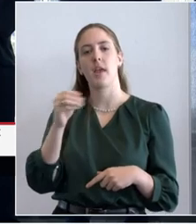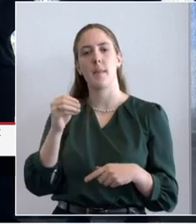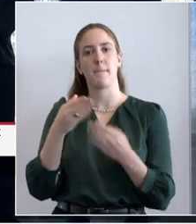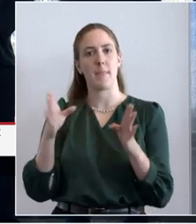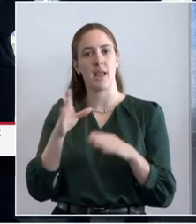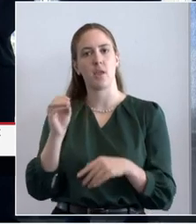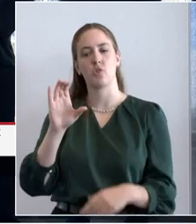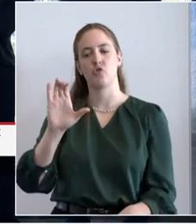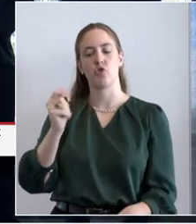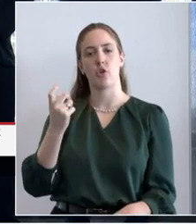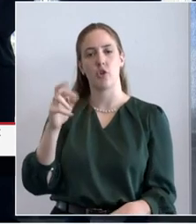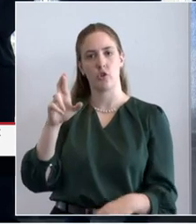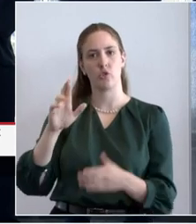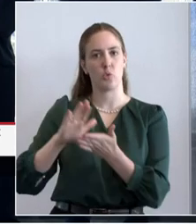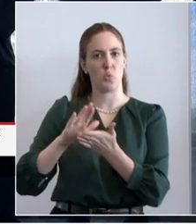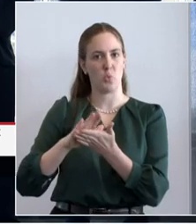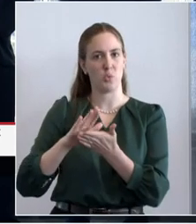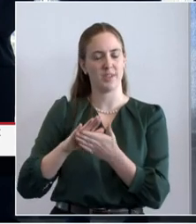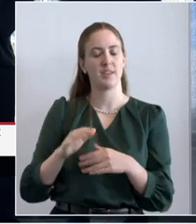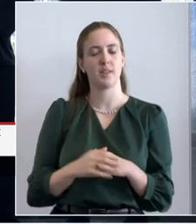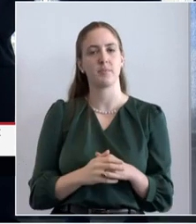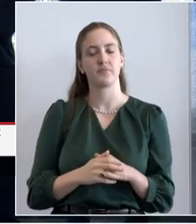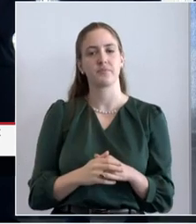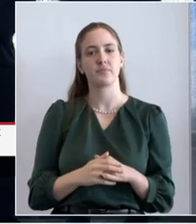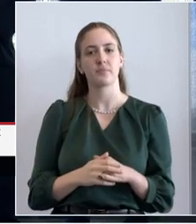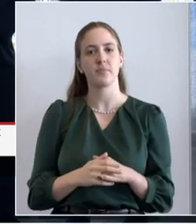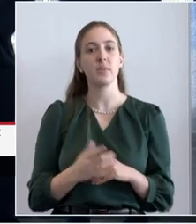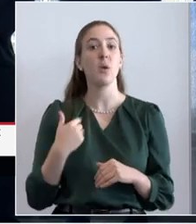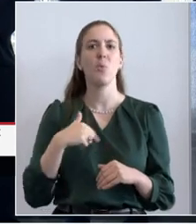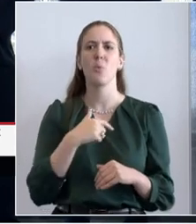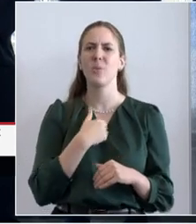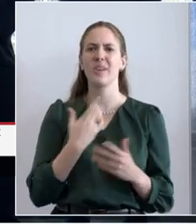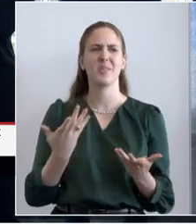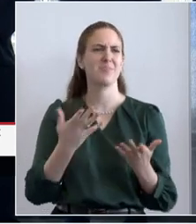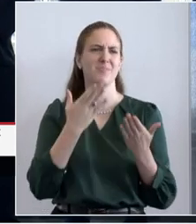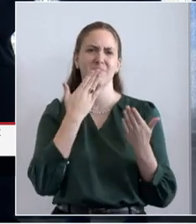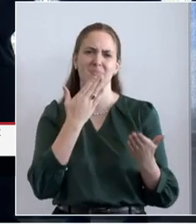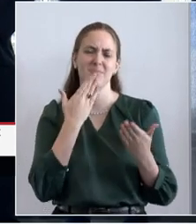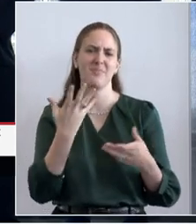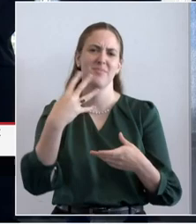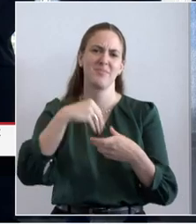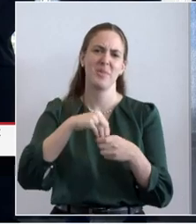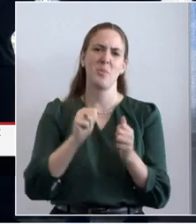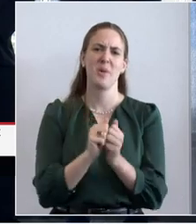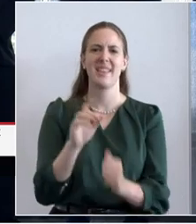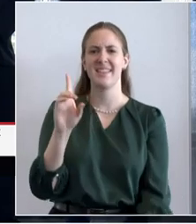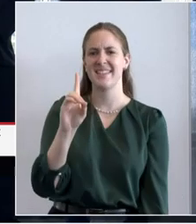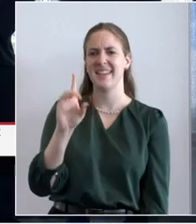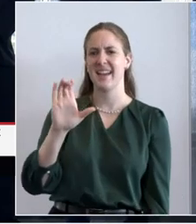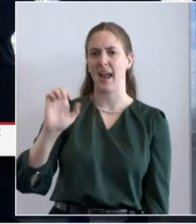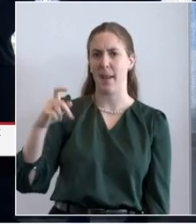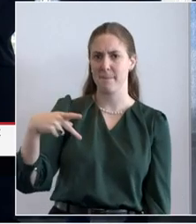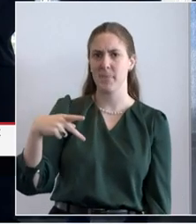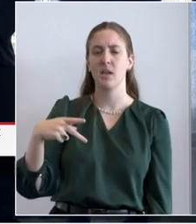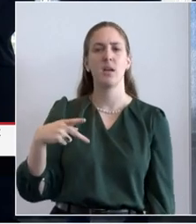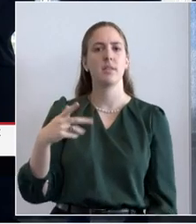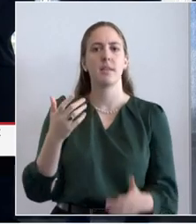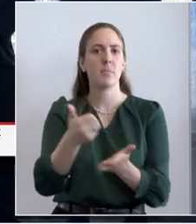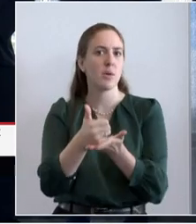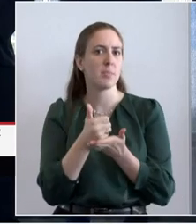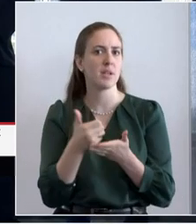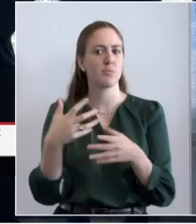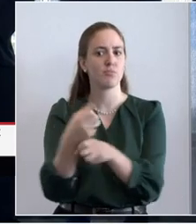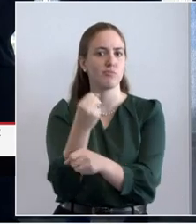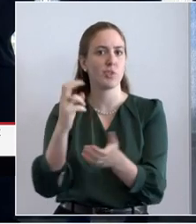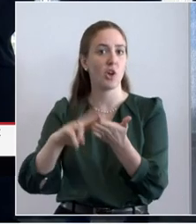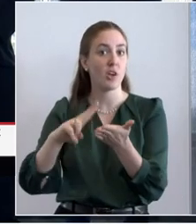of the largest development companies here in Washington, D.C. We are so grateful to be a part of DCAP. Beyond winning contracts, DCAP has done so many other things for